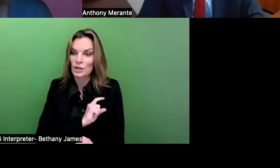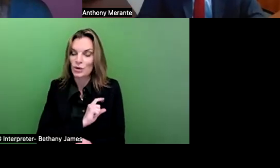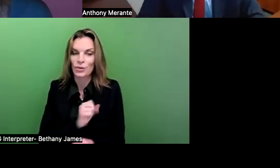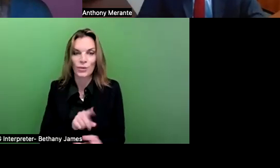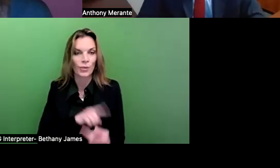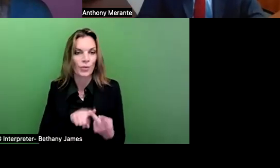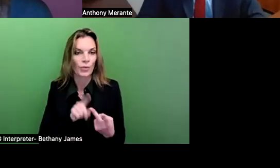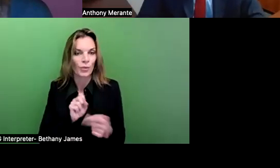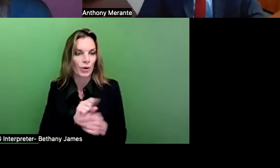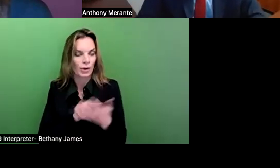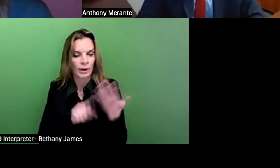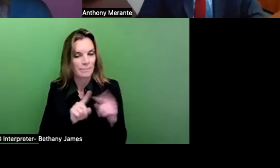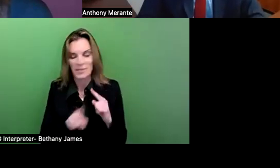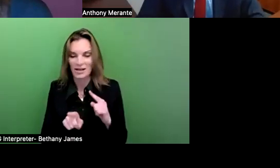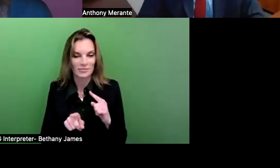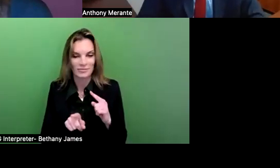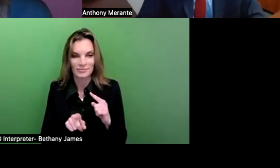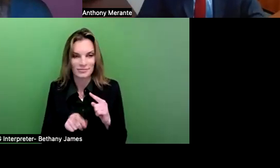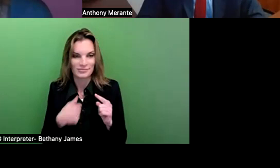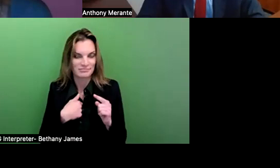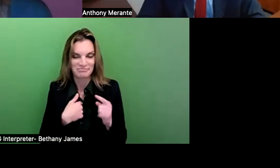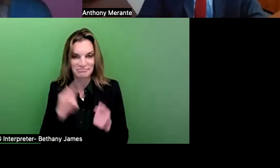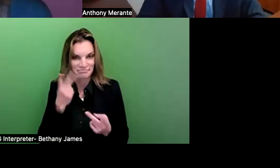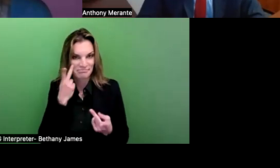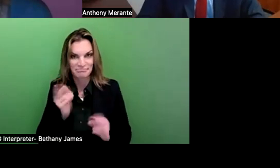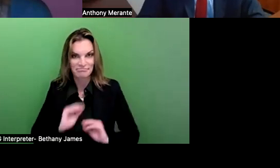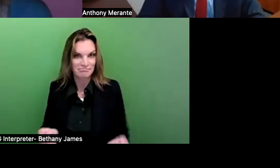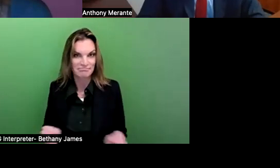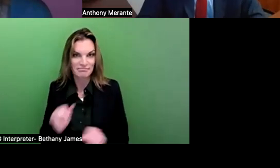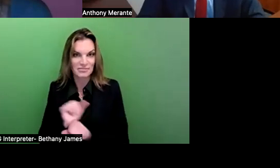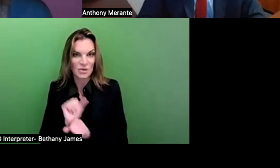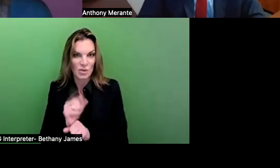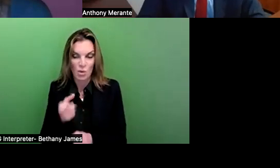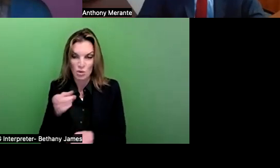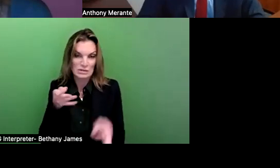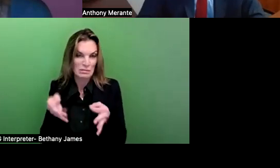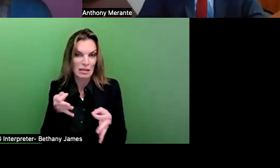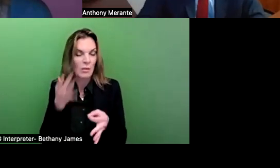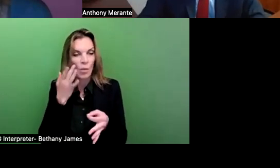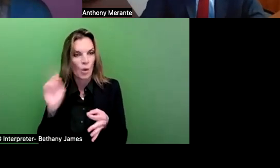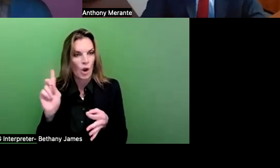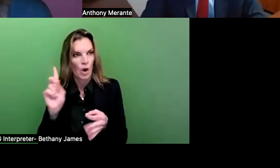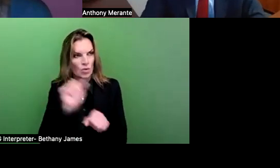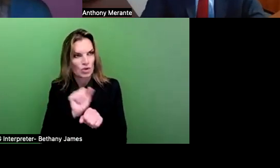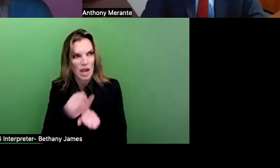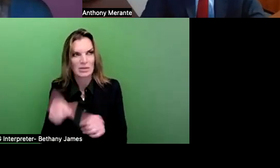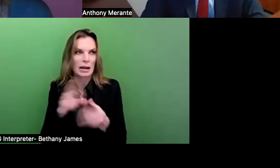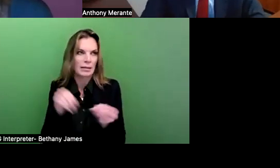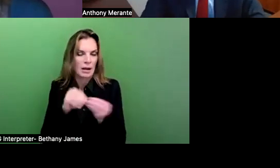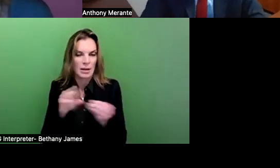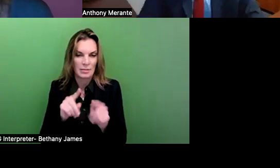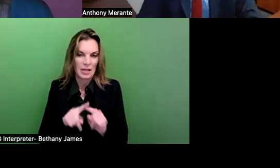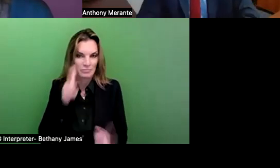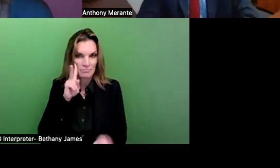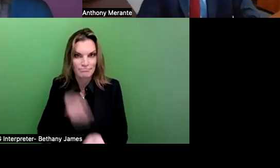got, again, because at this point, I do not see the jobs. I'd like the mayor to explain to the people where those jobs are. Well, Thank